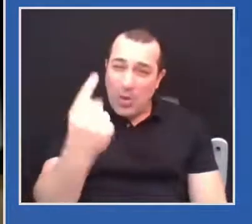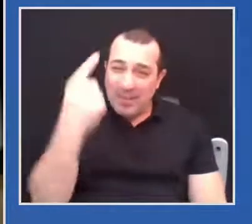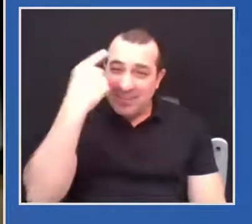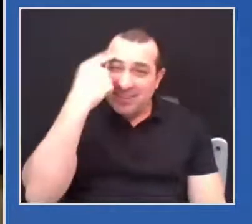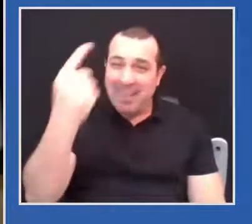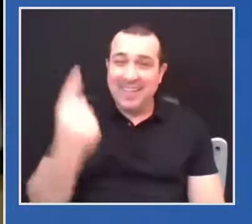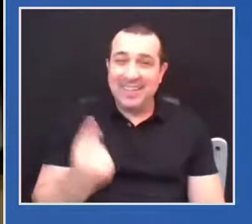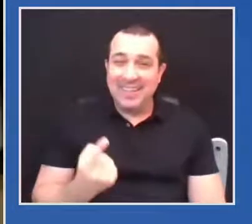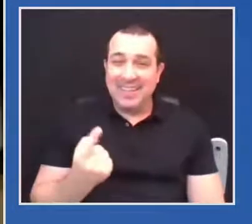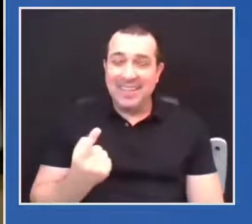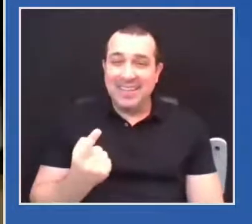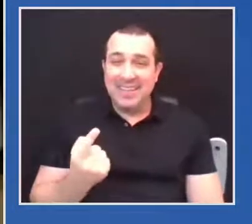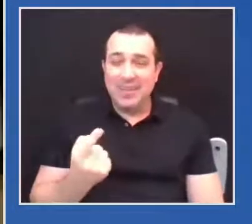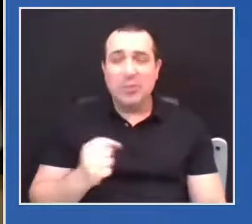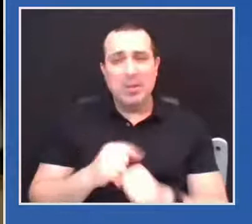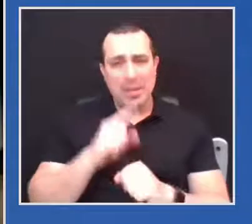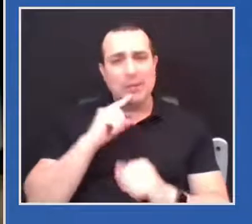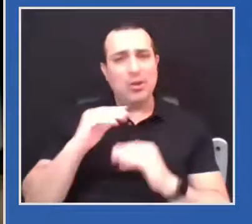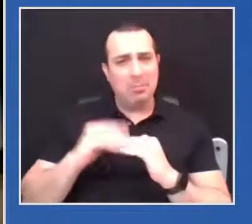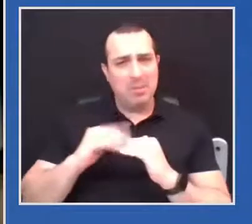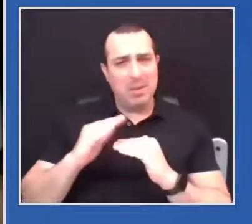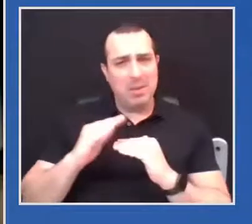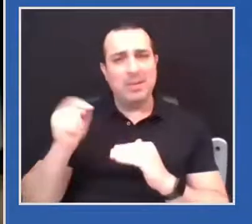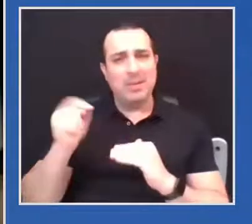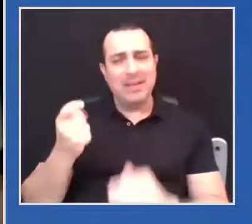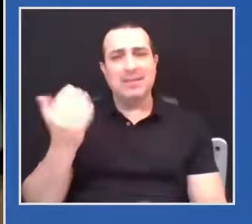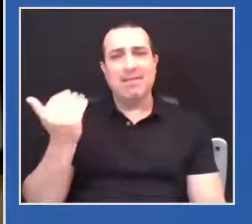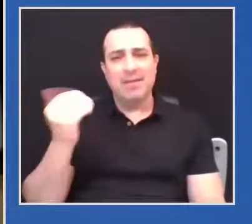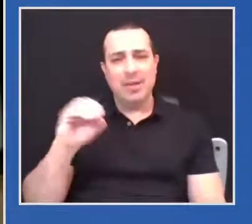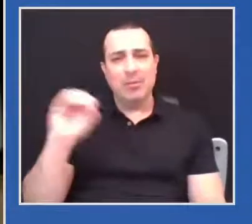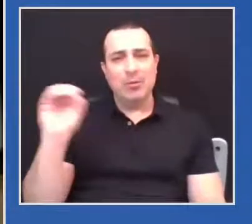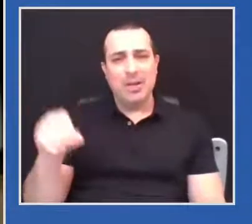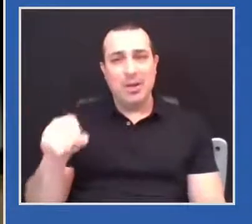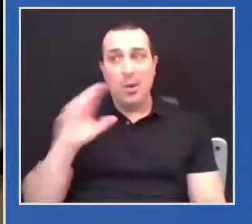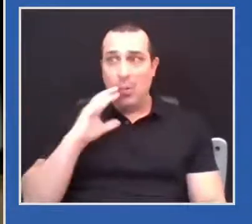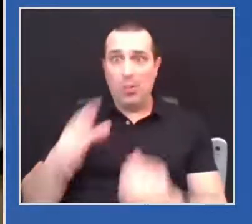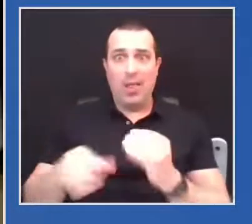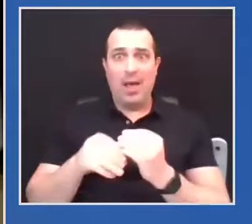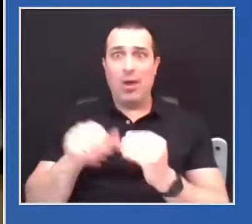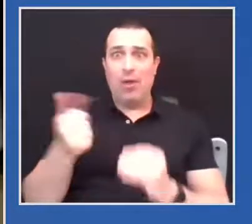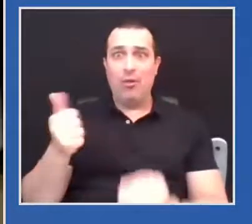was a minimum tax of 15%, that would add another $400 billion.